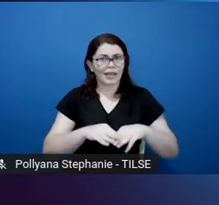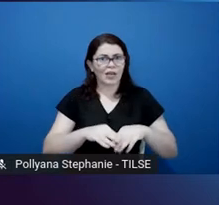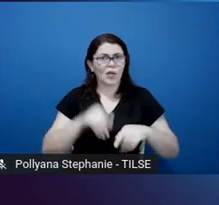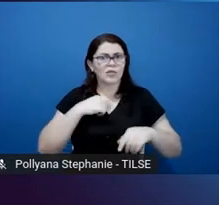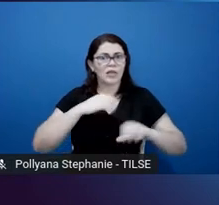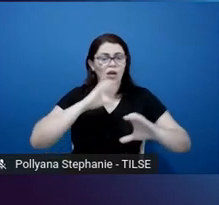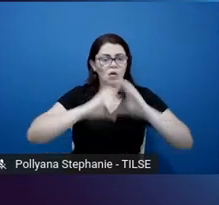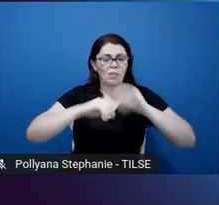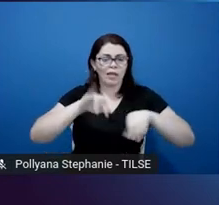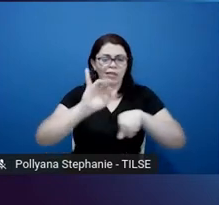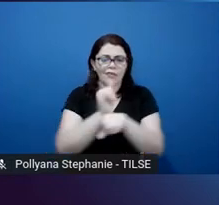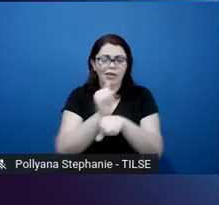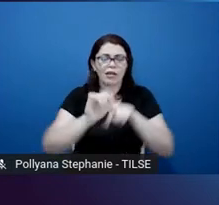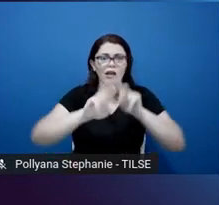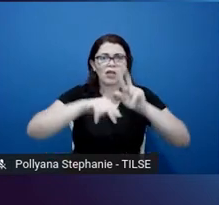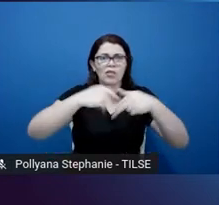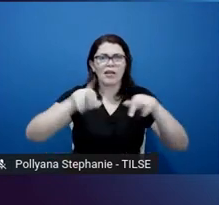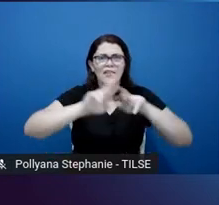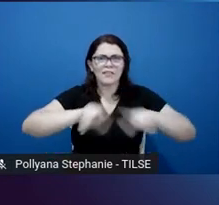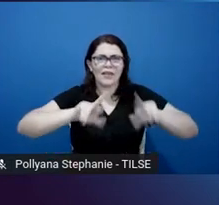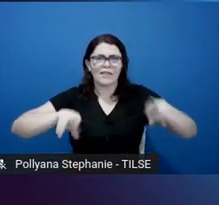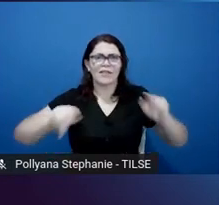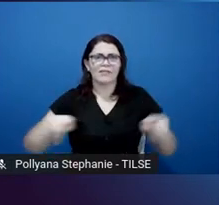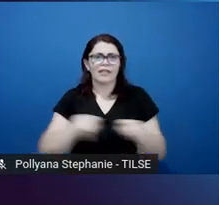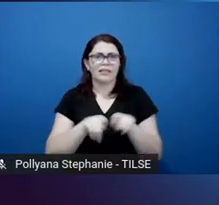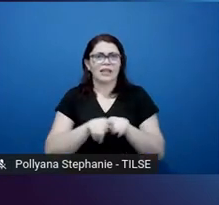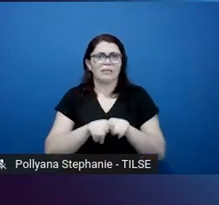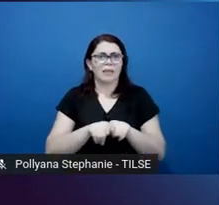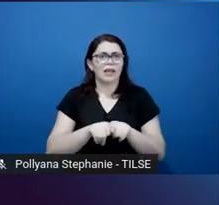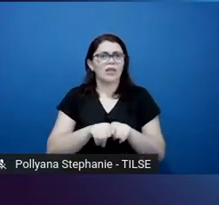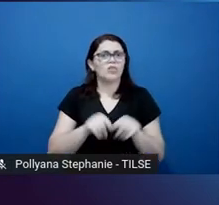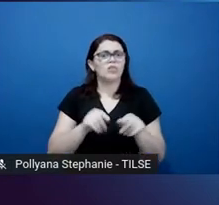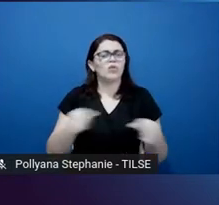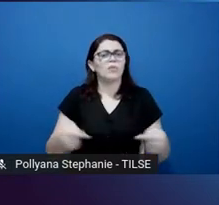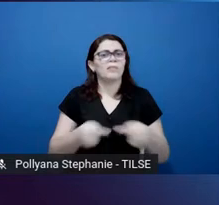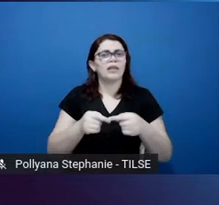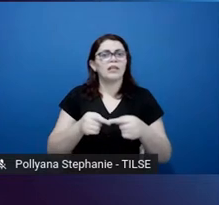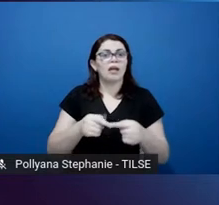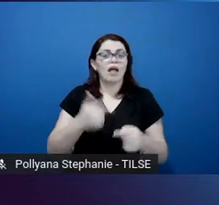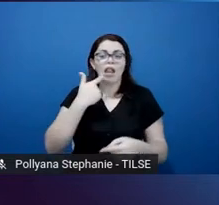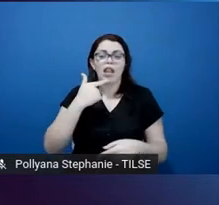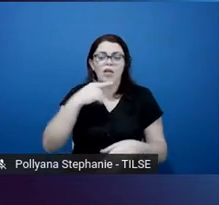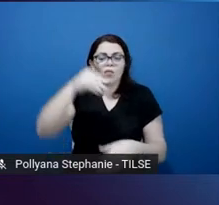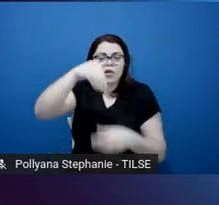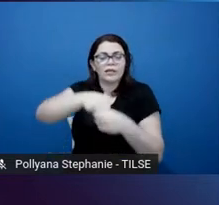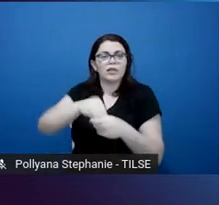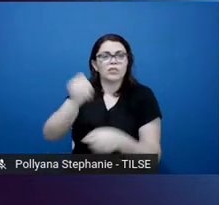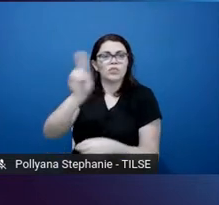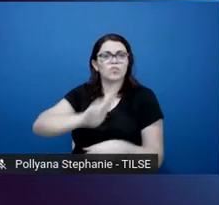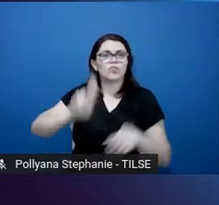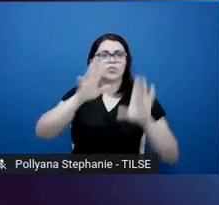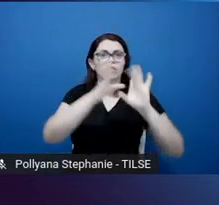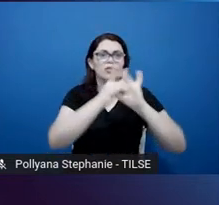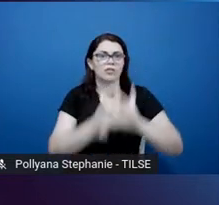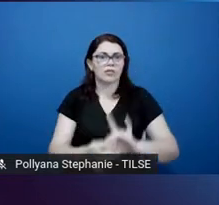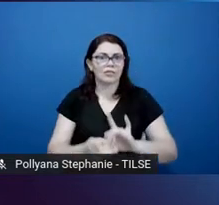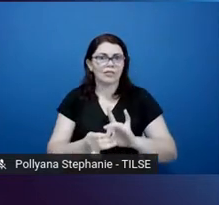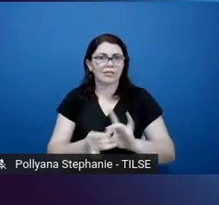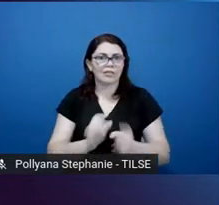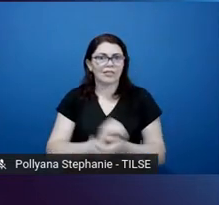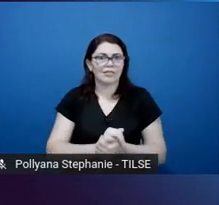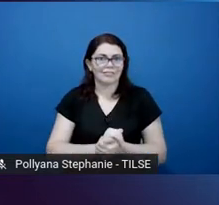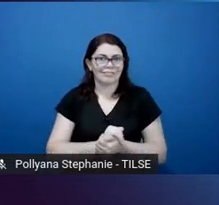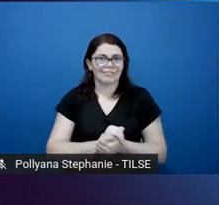functions. It's what we call language in use. Learners use plurilingual resources across